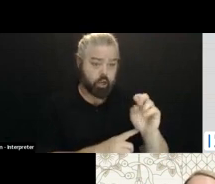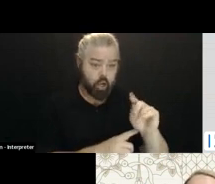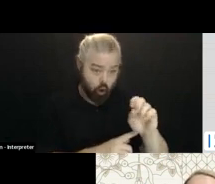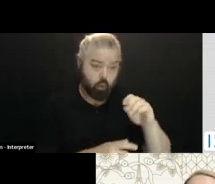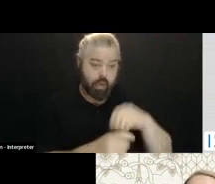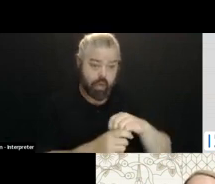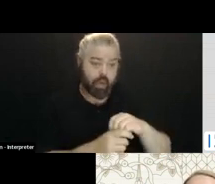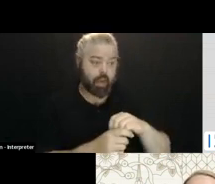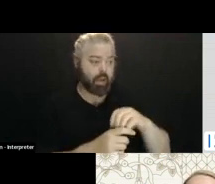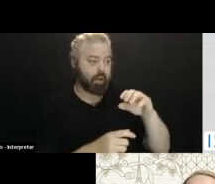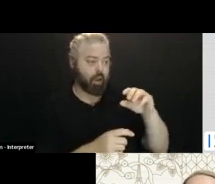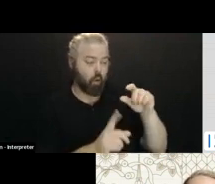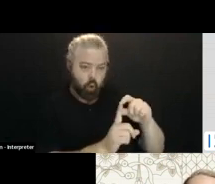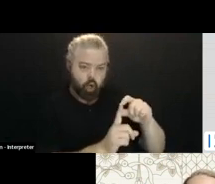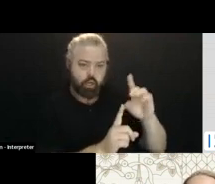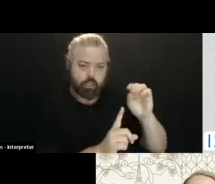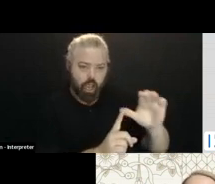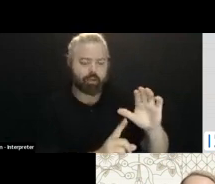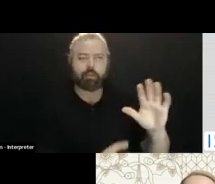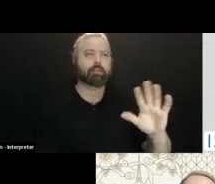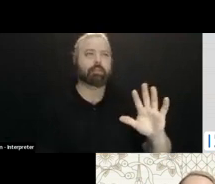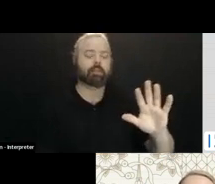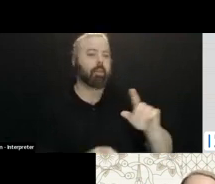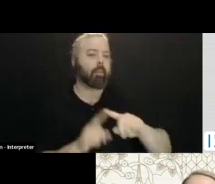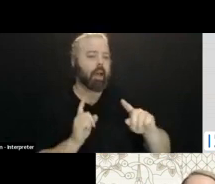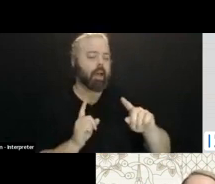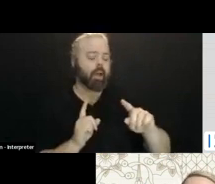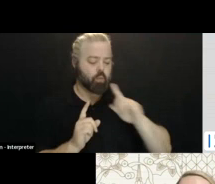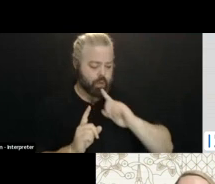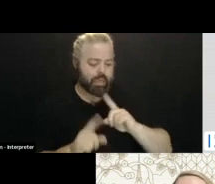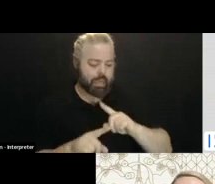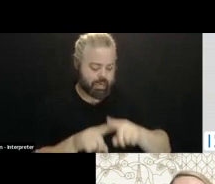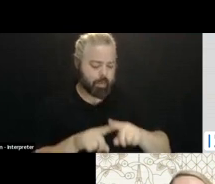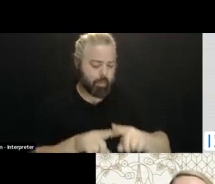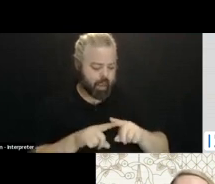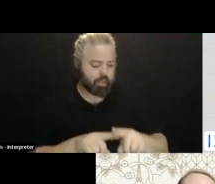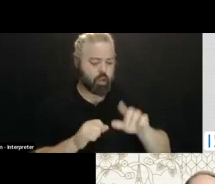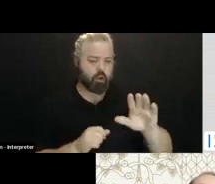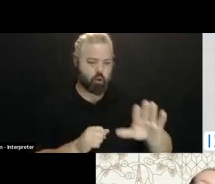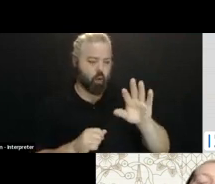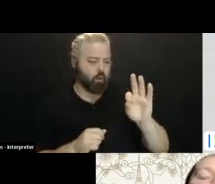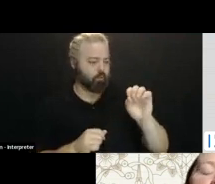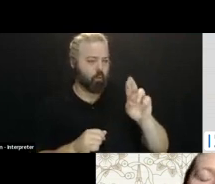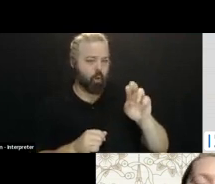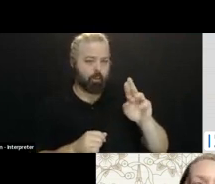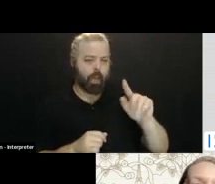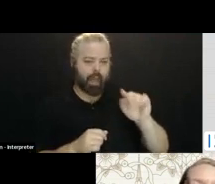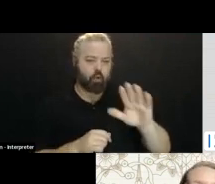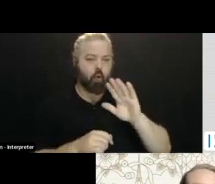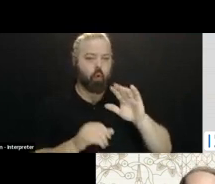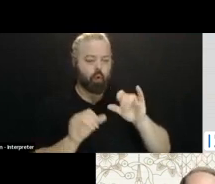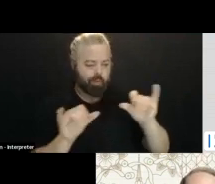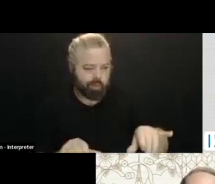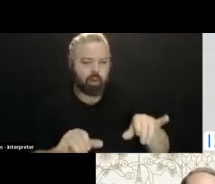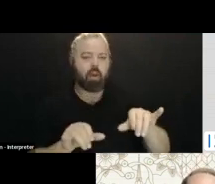document. But it sounds like it sort of depends on the formatting and the platform that you're talking about when you say a footnote. When I was using that term,